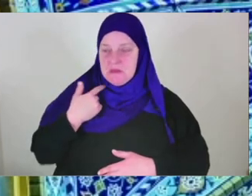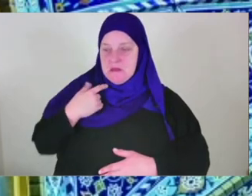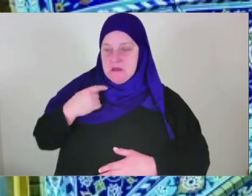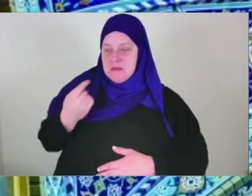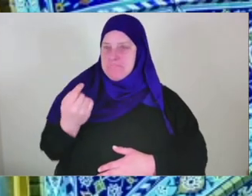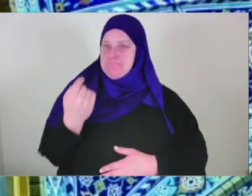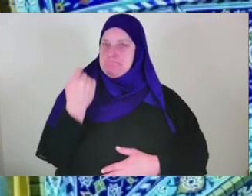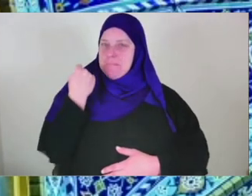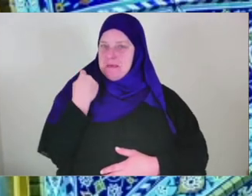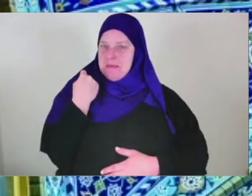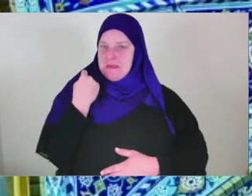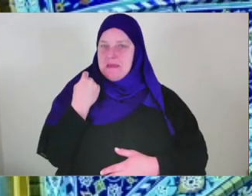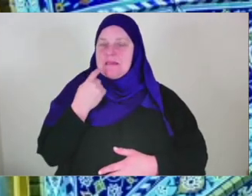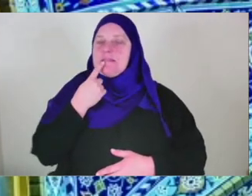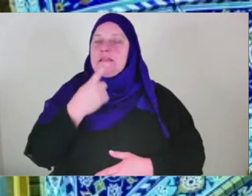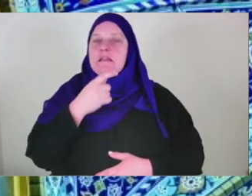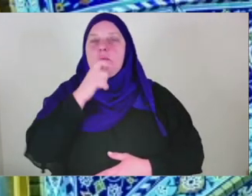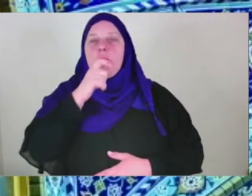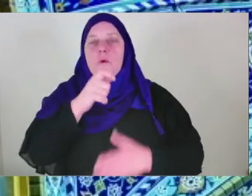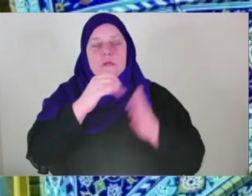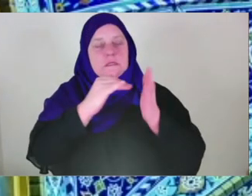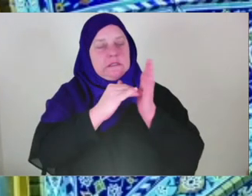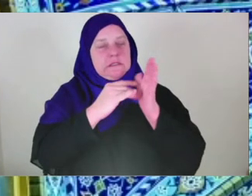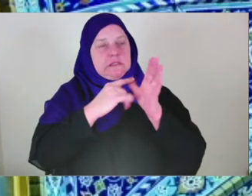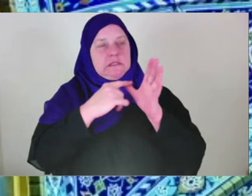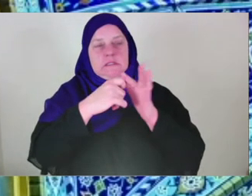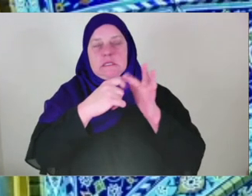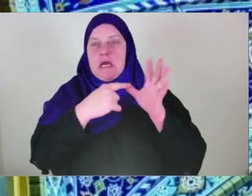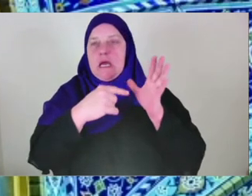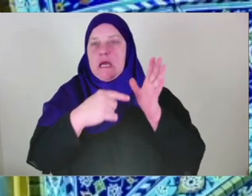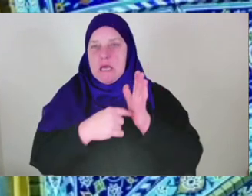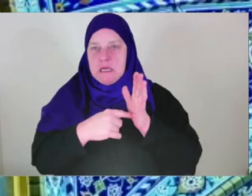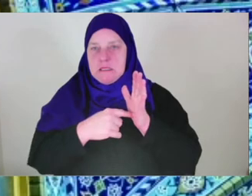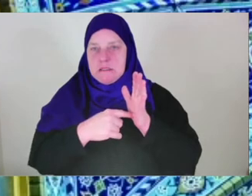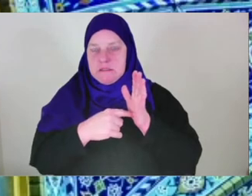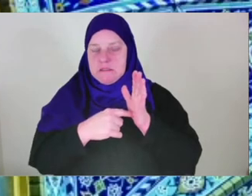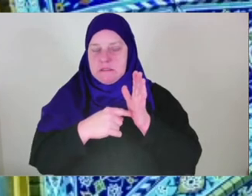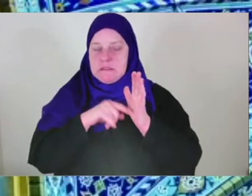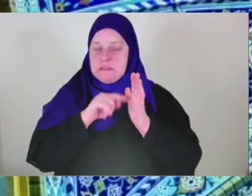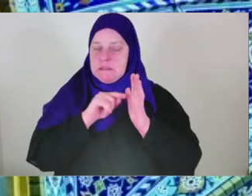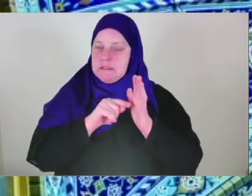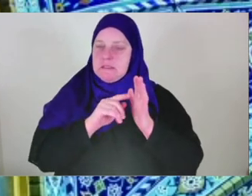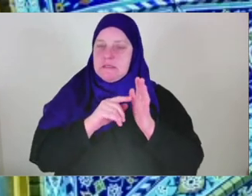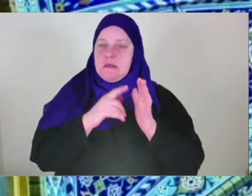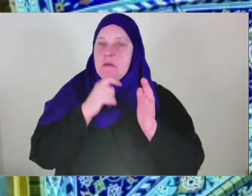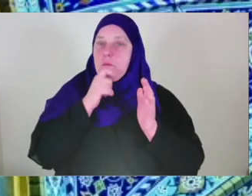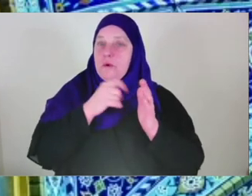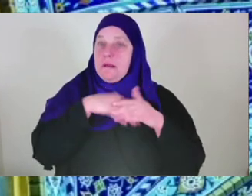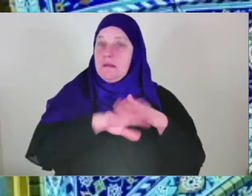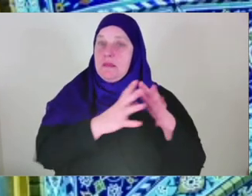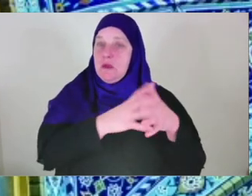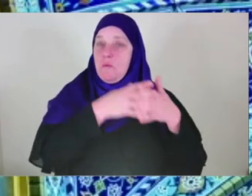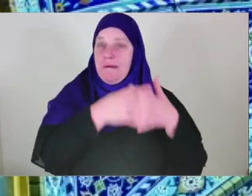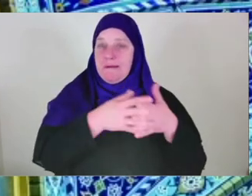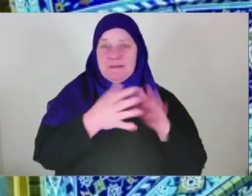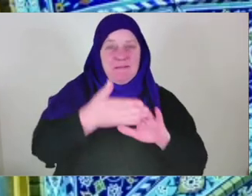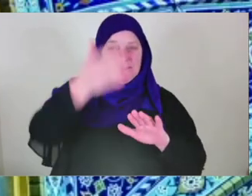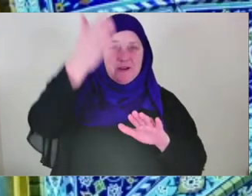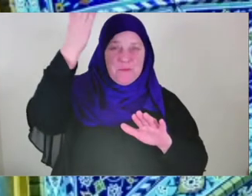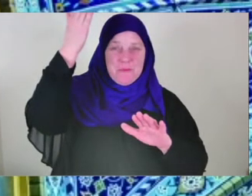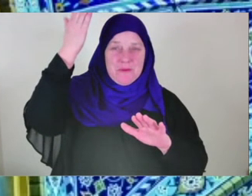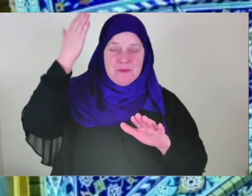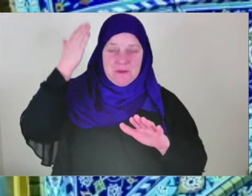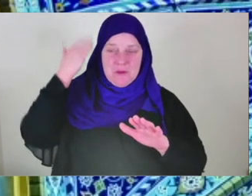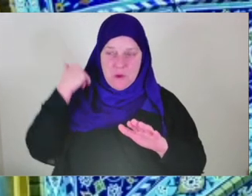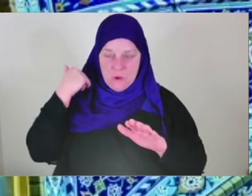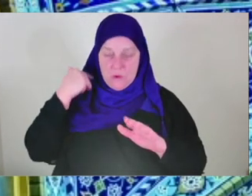zakat. Zakat, as used in the Quran, has a different meaning, or not exactly different, but has kind of a different meaning than what we